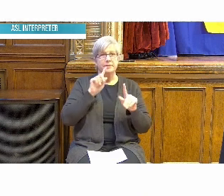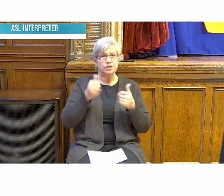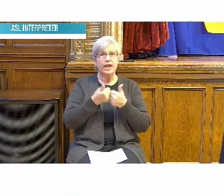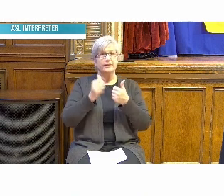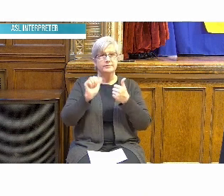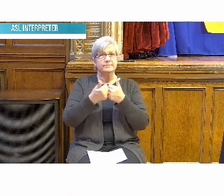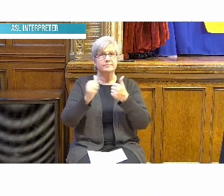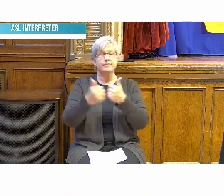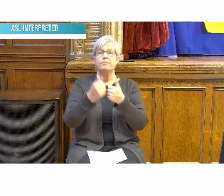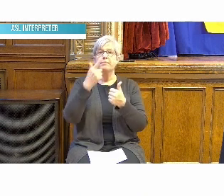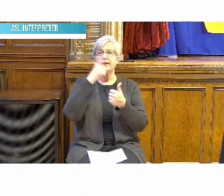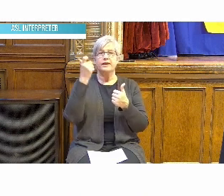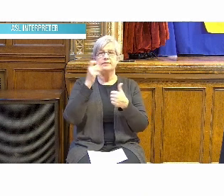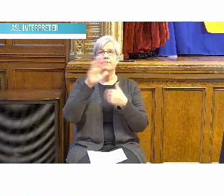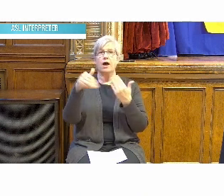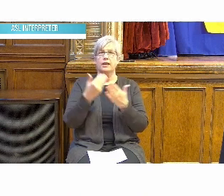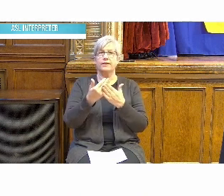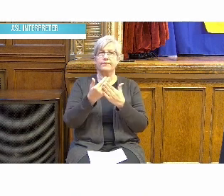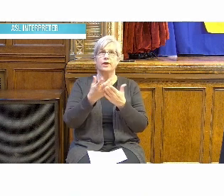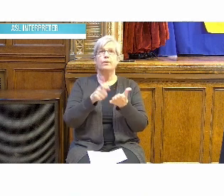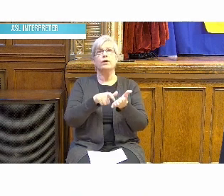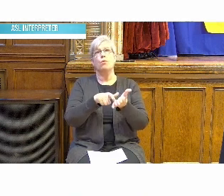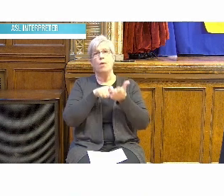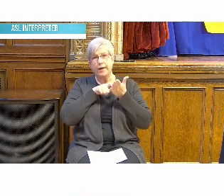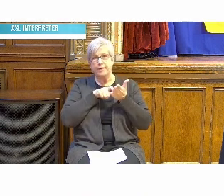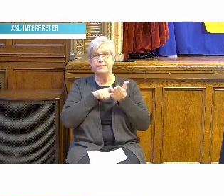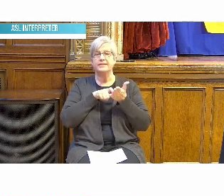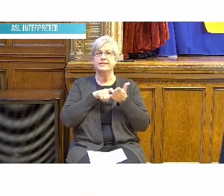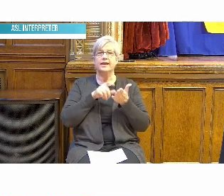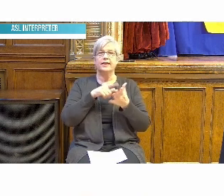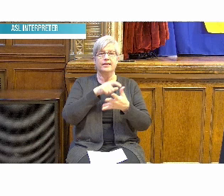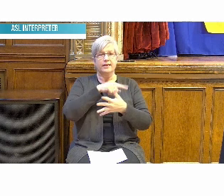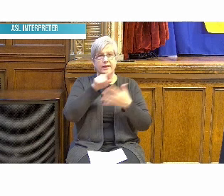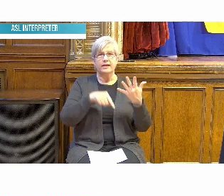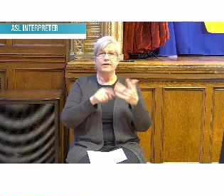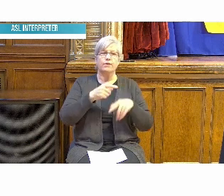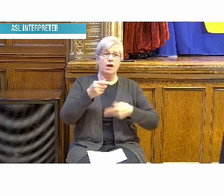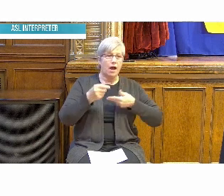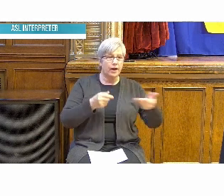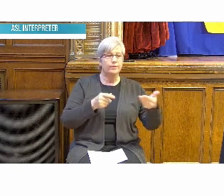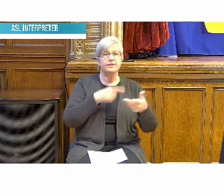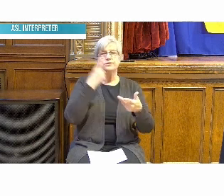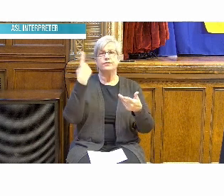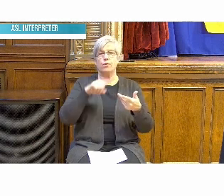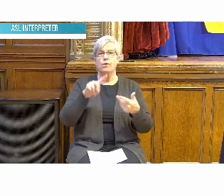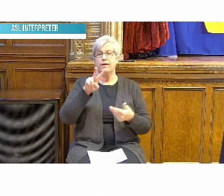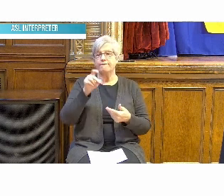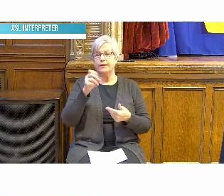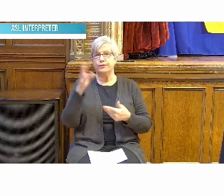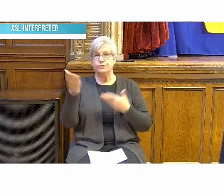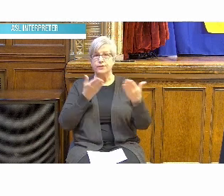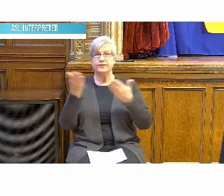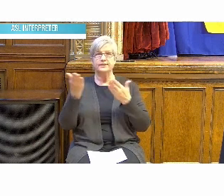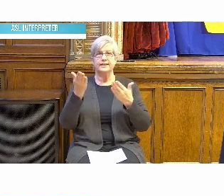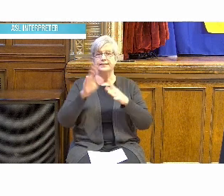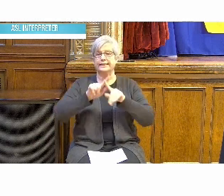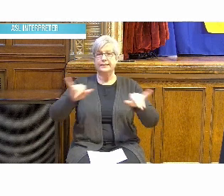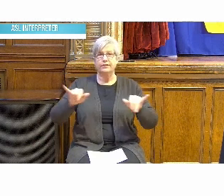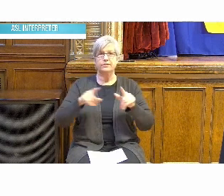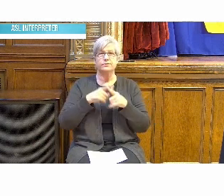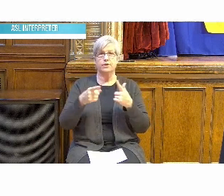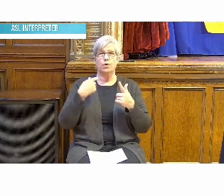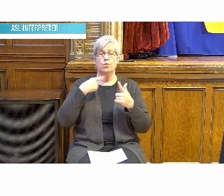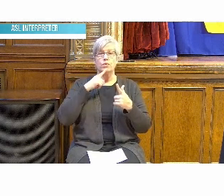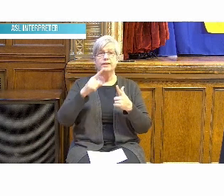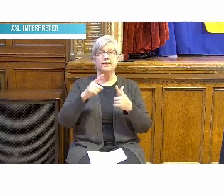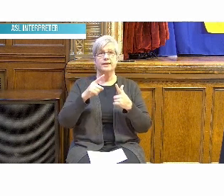because of all of the requirements that attend for hirings, for vendor services, and the like. And so